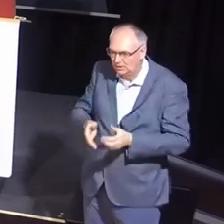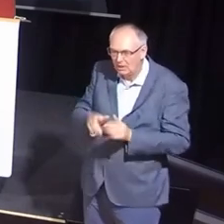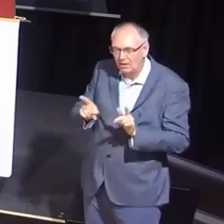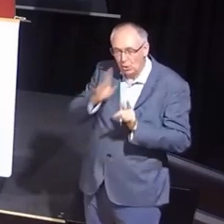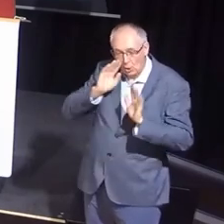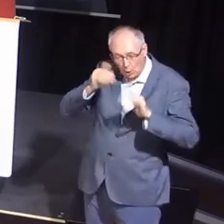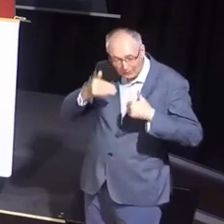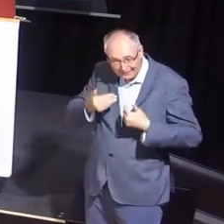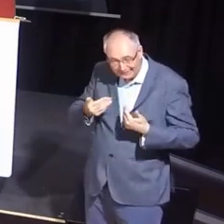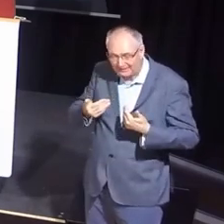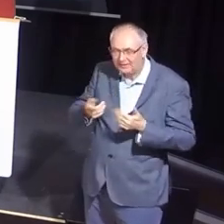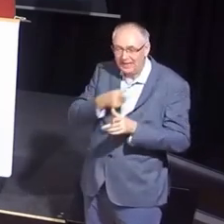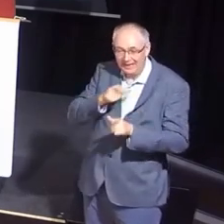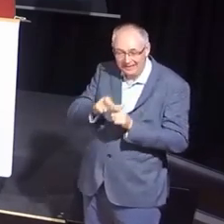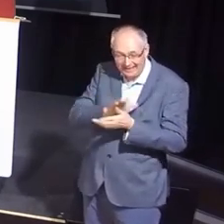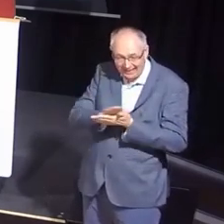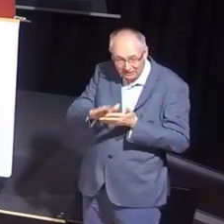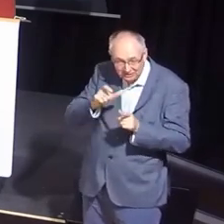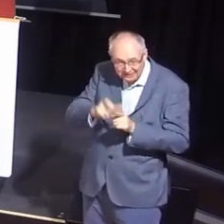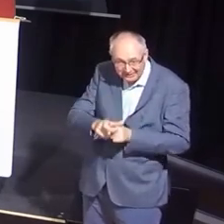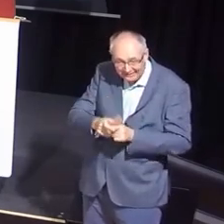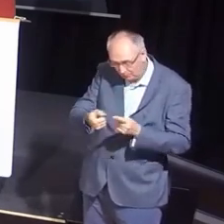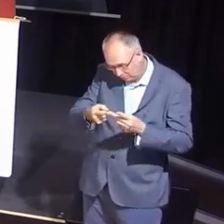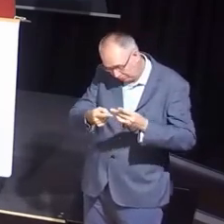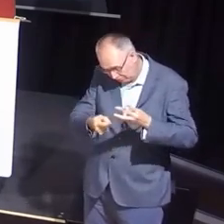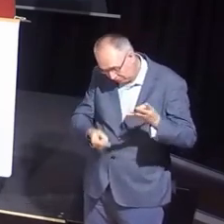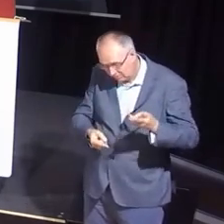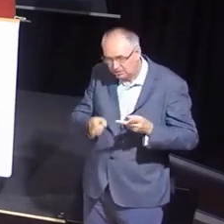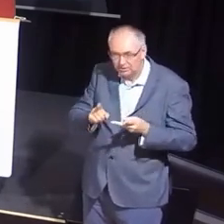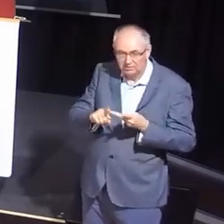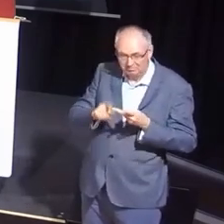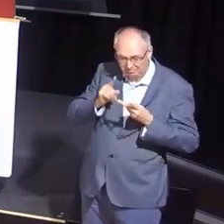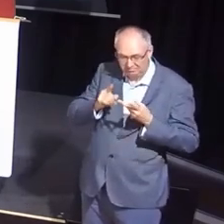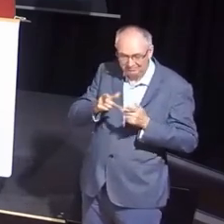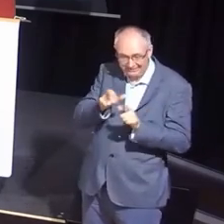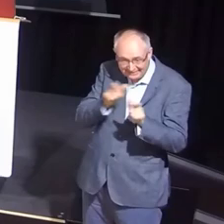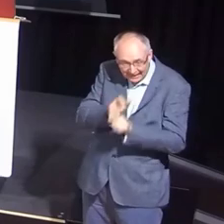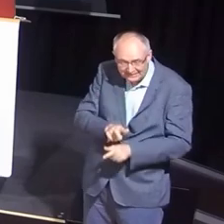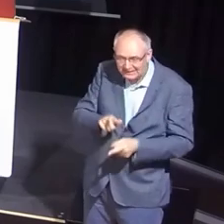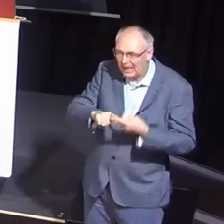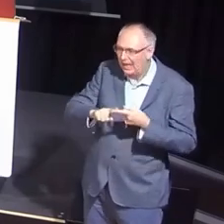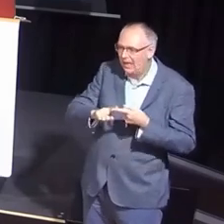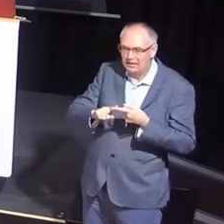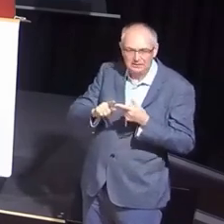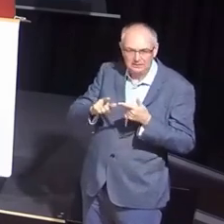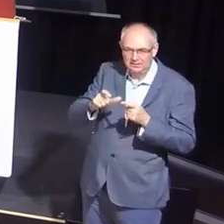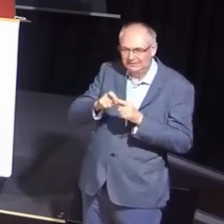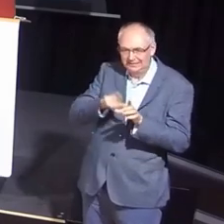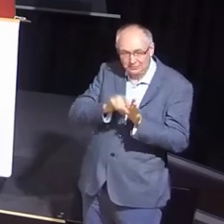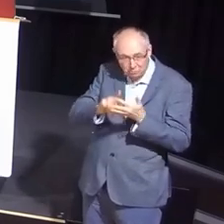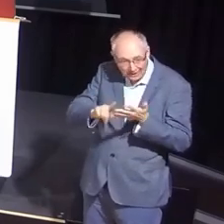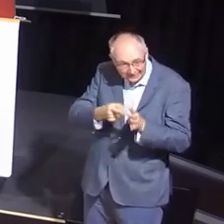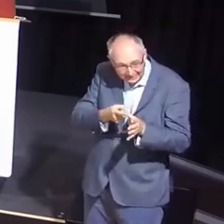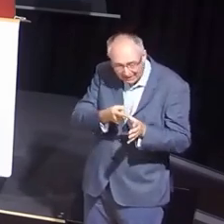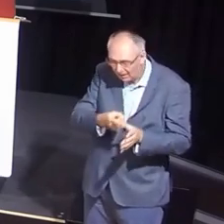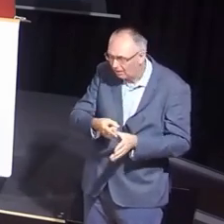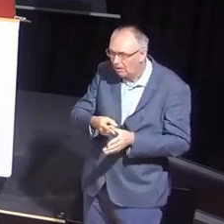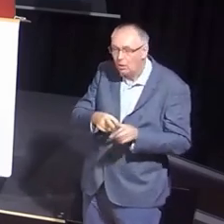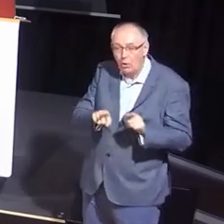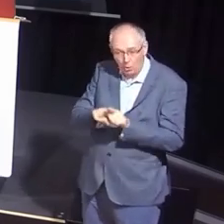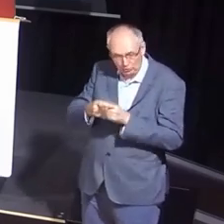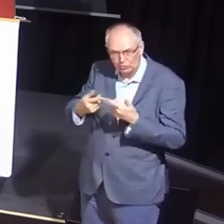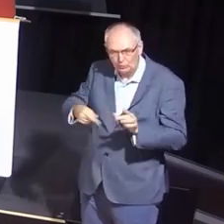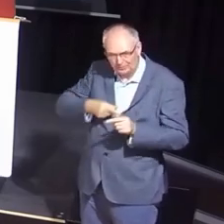autistic. I have ADHD. I have everything that goes with that, like dyslexia, dyspraxia. All of that comes with it. I also have had strokes,